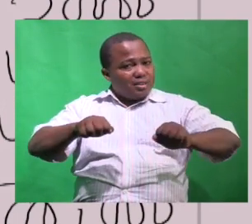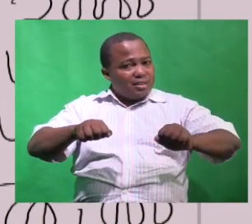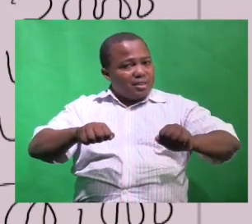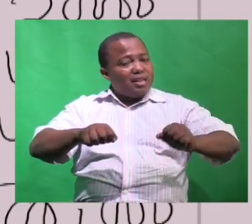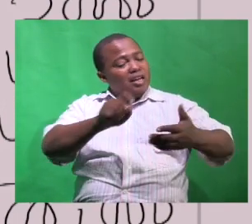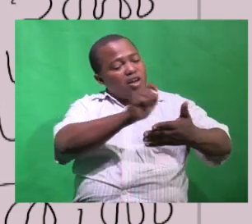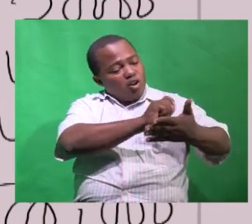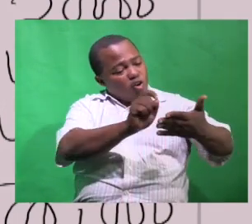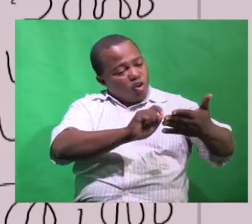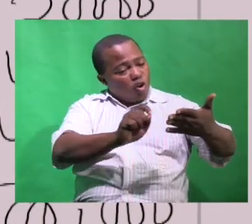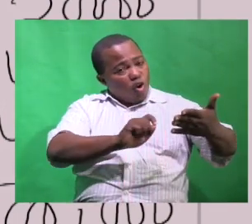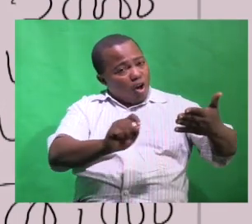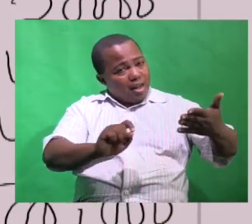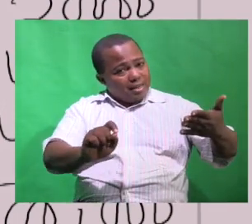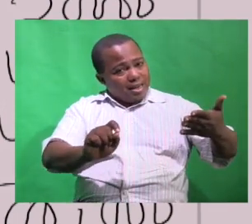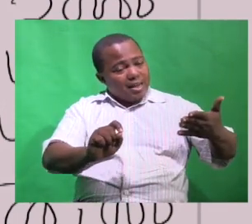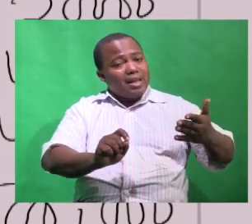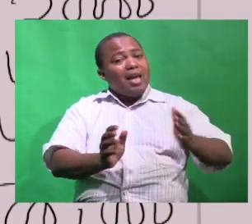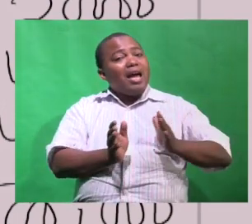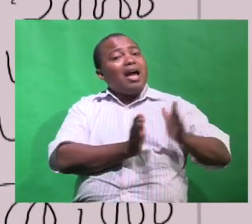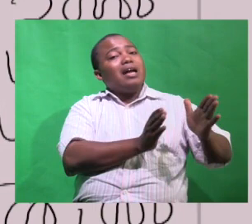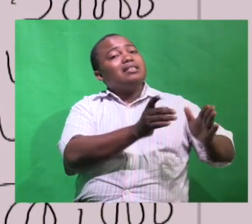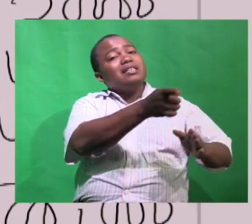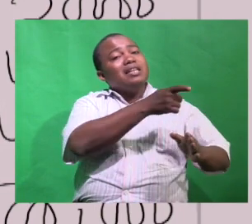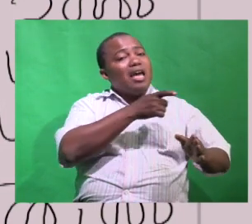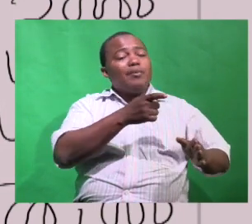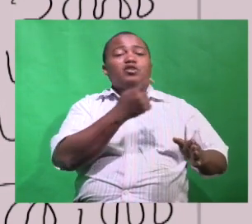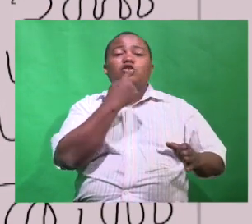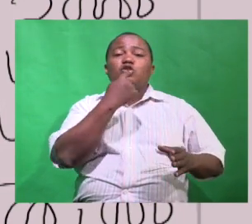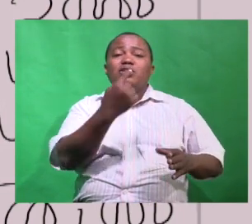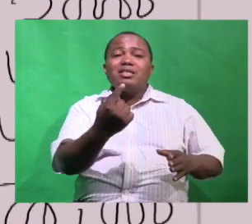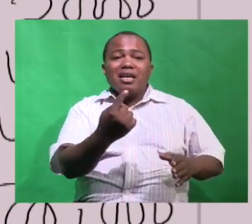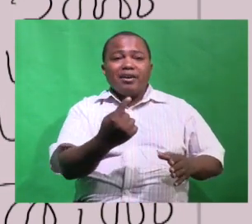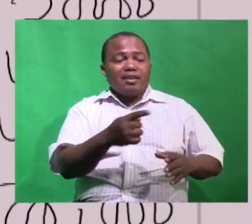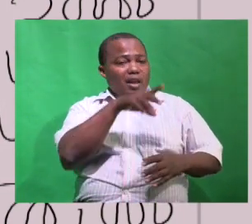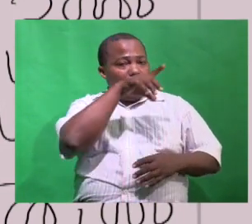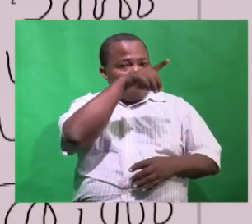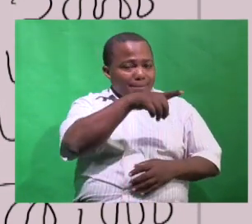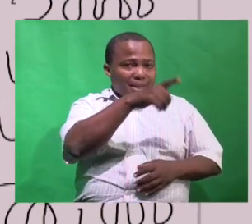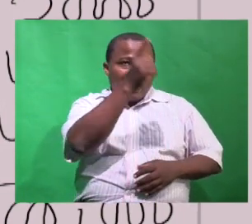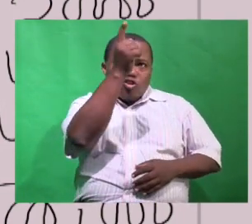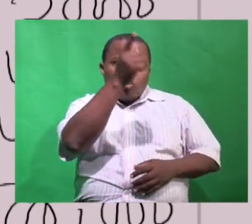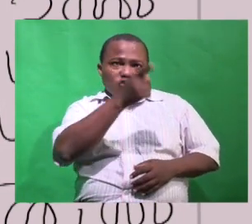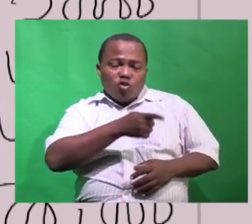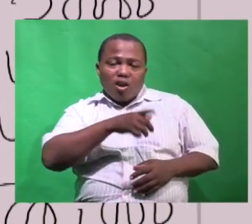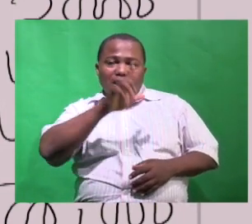recorded at a debit side, said that P and L